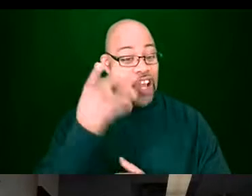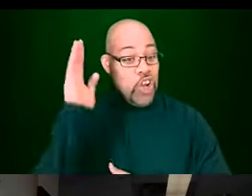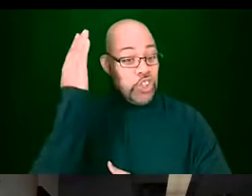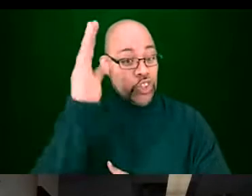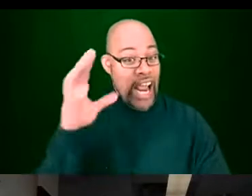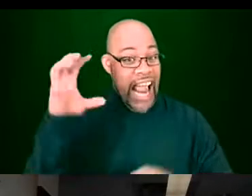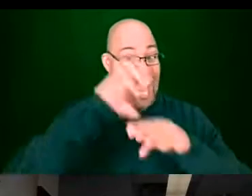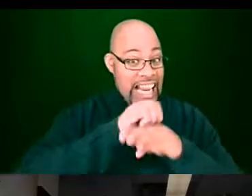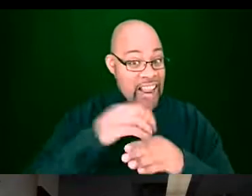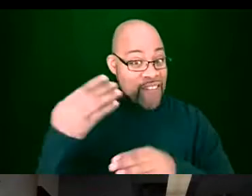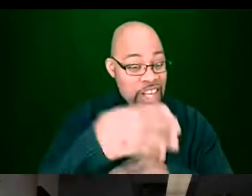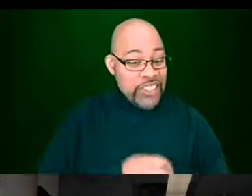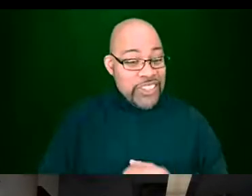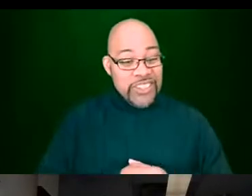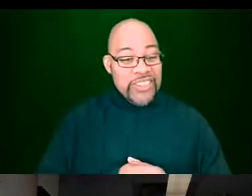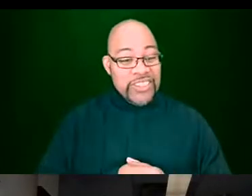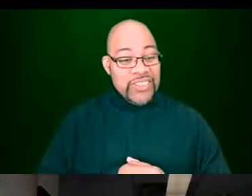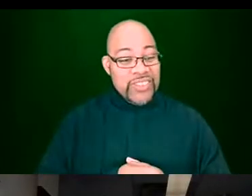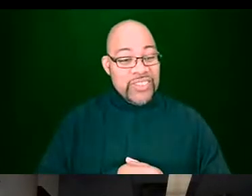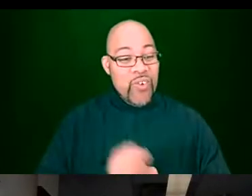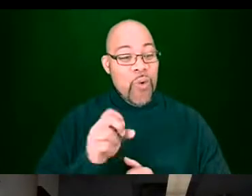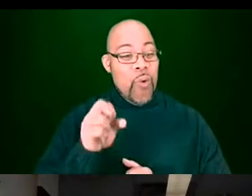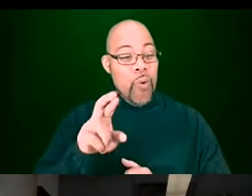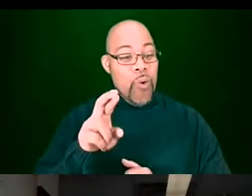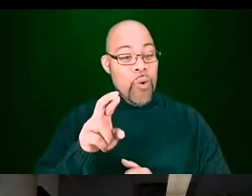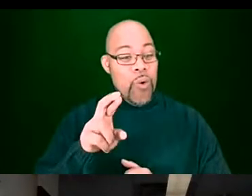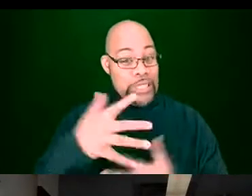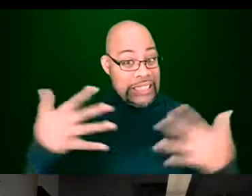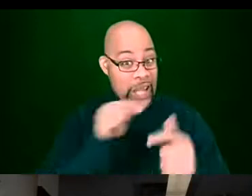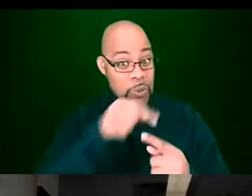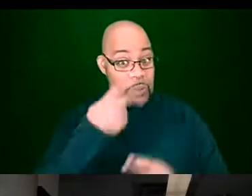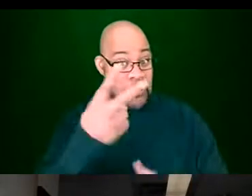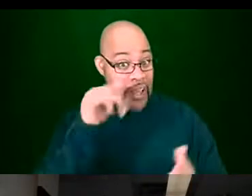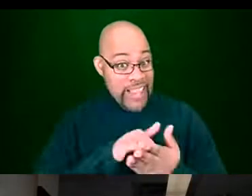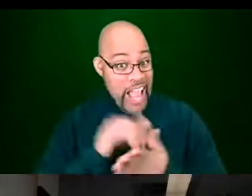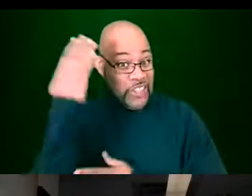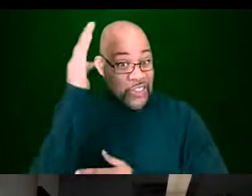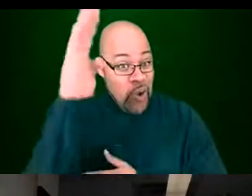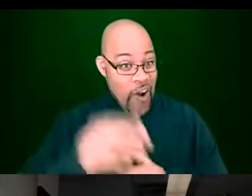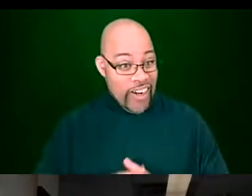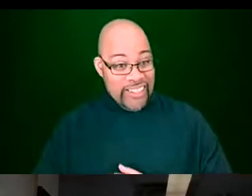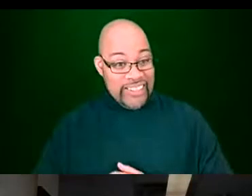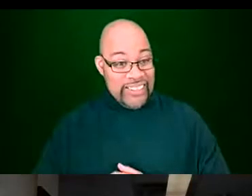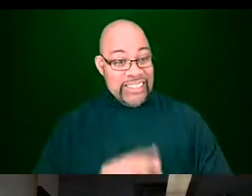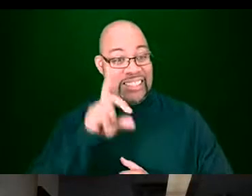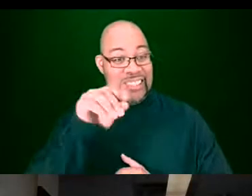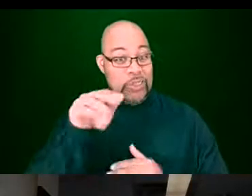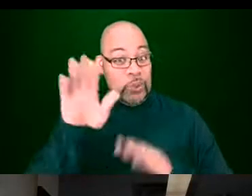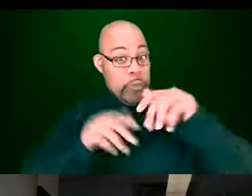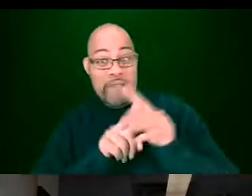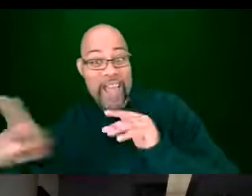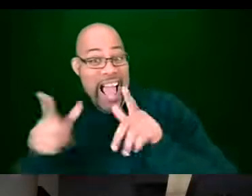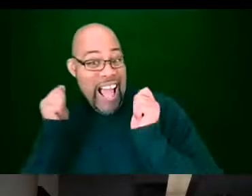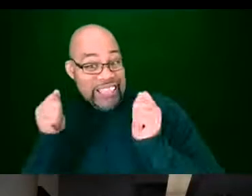eat fish? Were you scared when you saw a shark? Did you swim away really